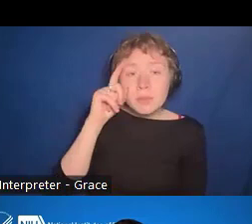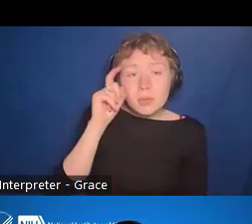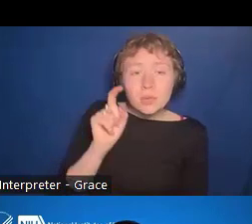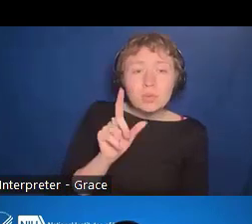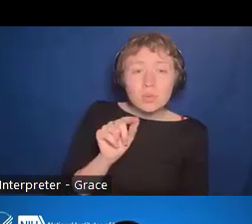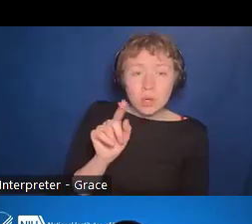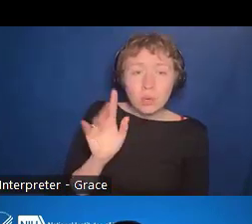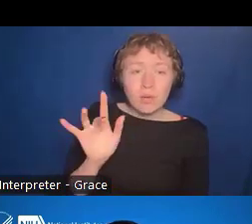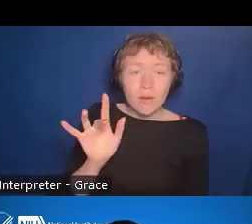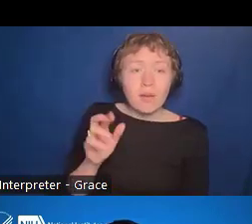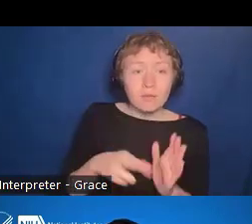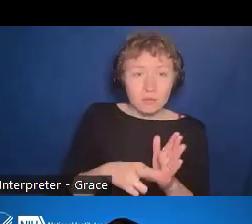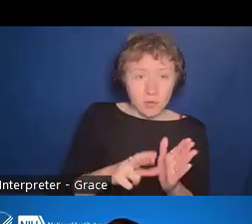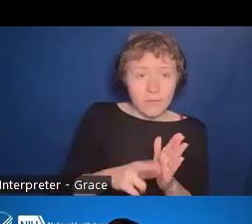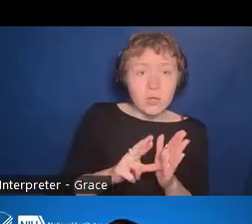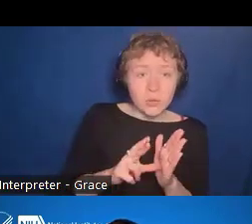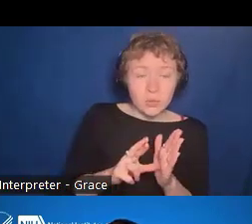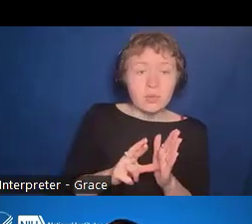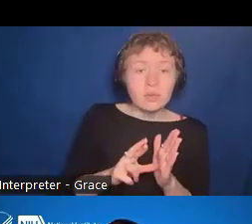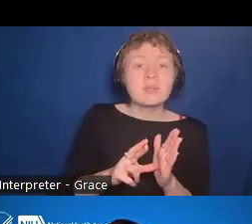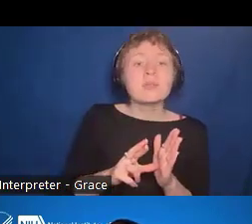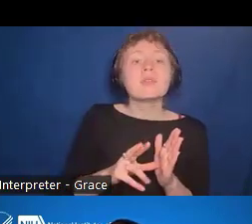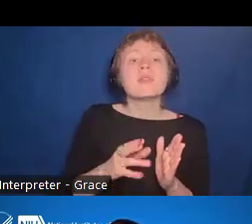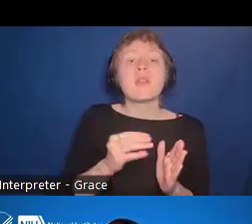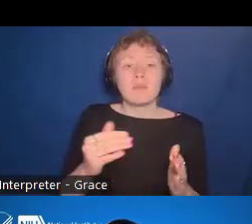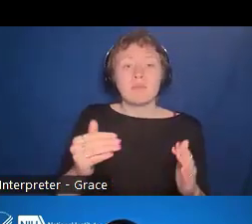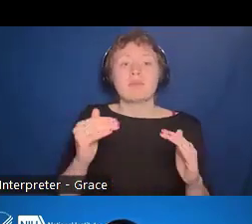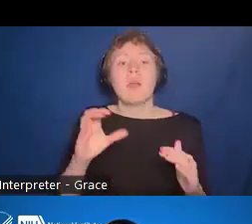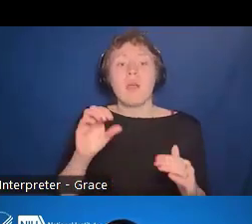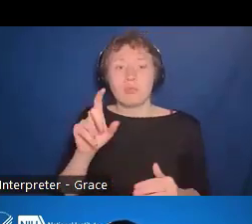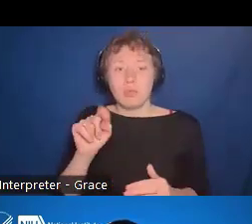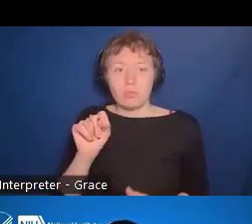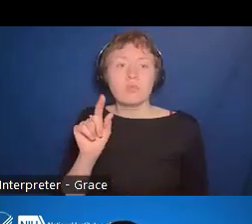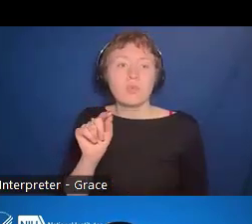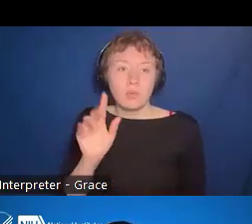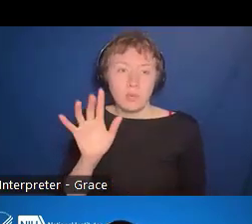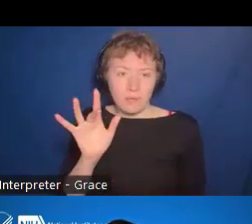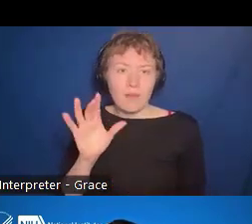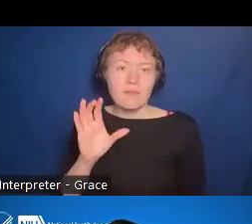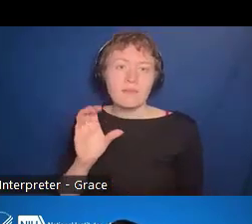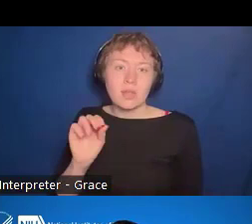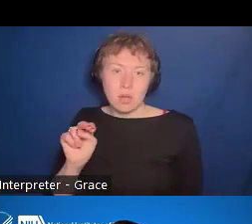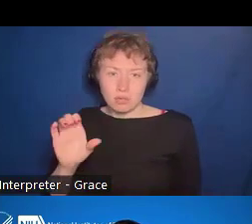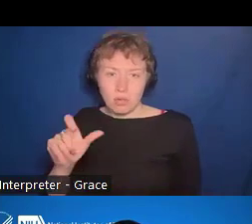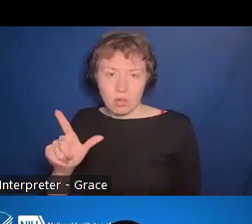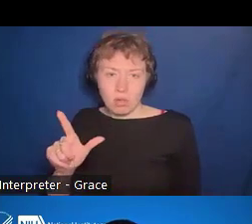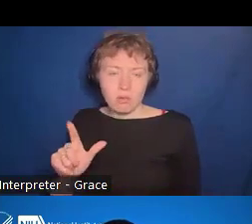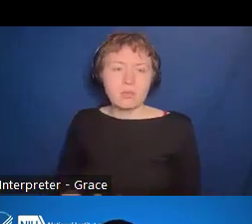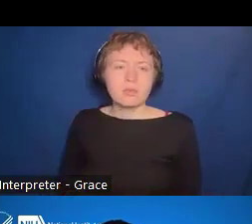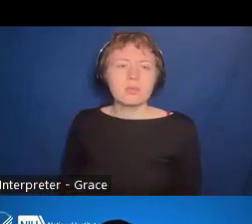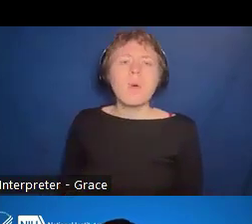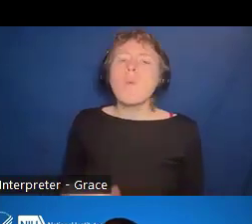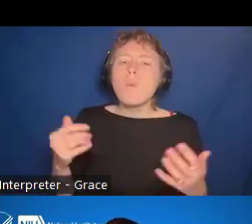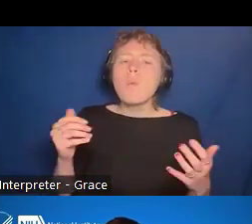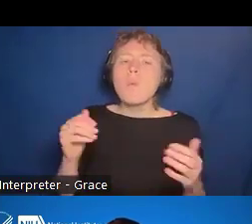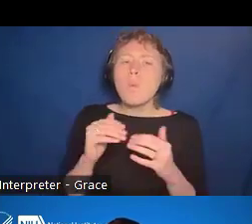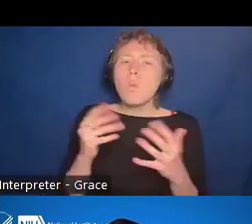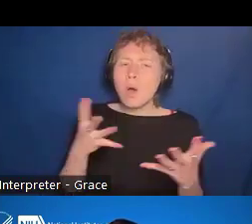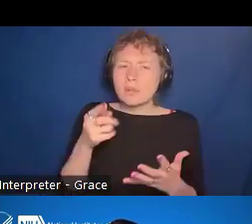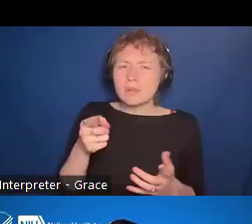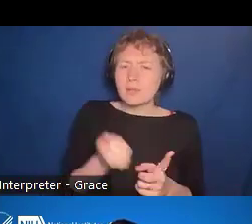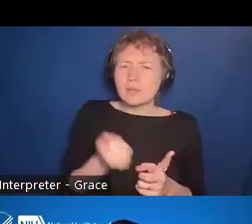be reviewed summer of 2025, and then go to October 2025 council. So what's affected by this? So